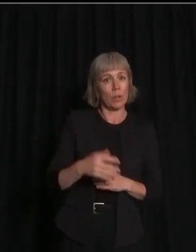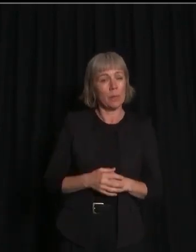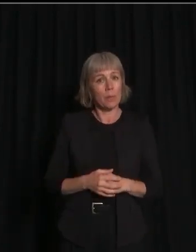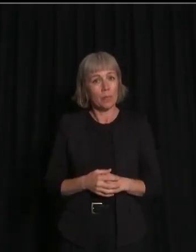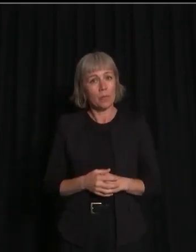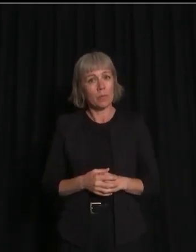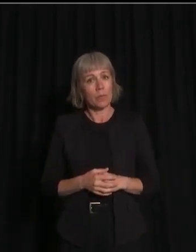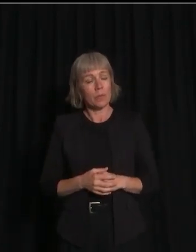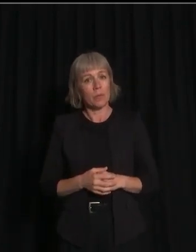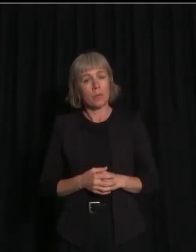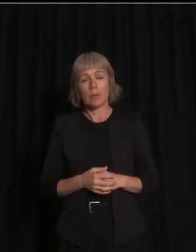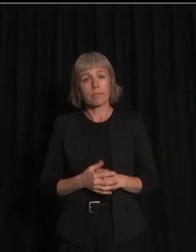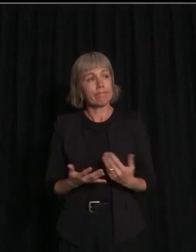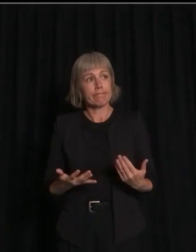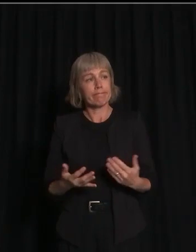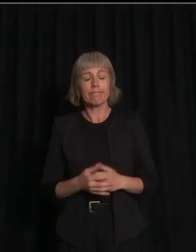have to rebut and